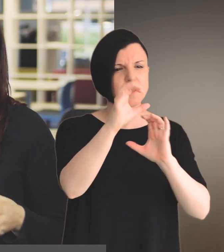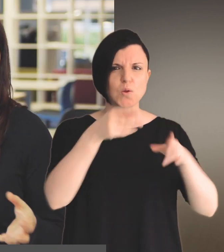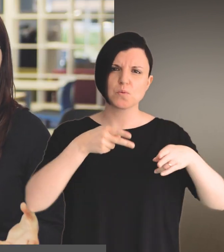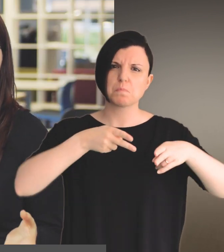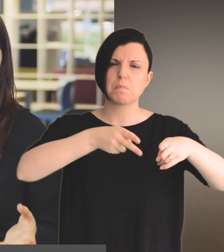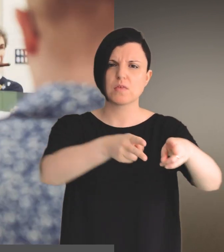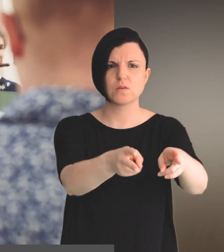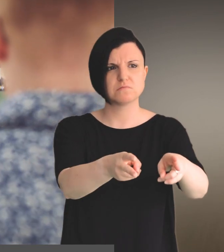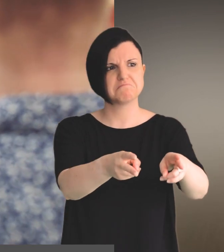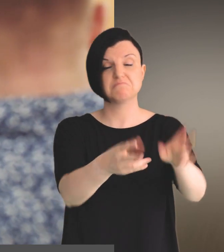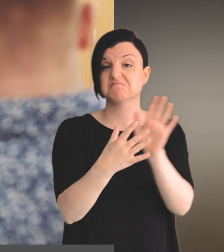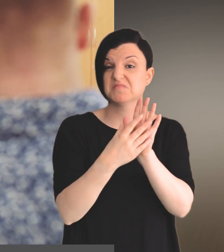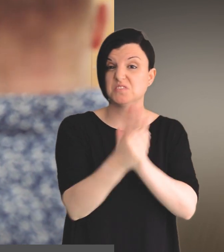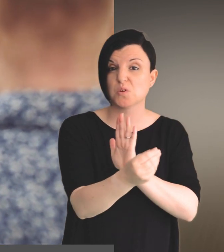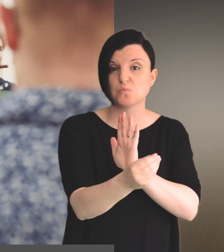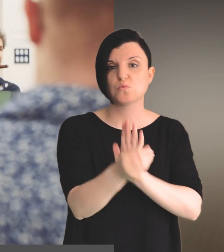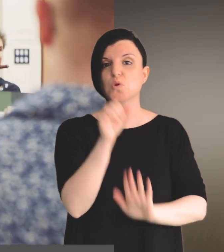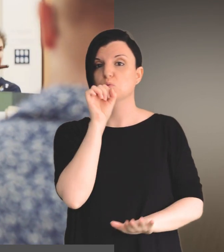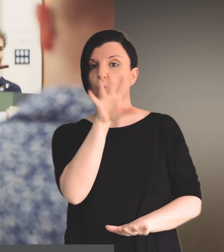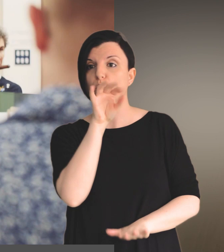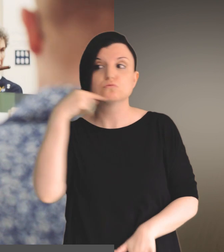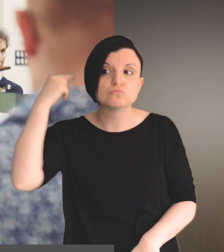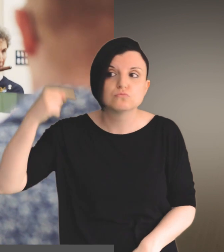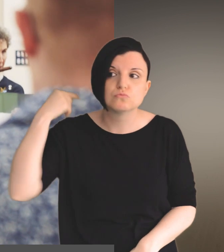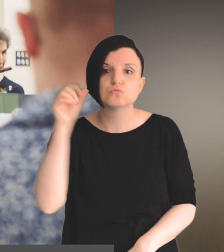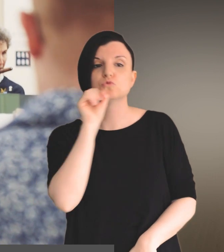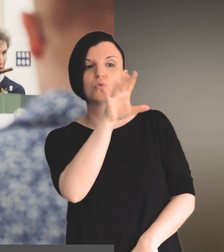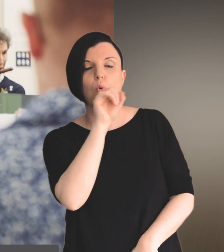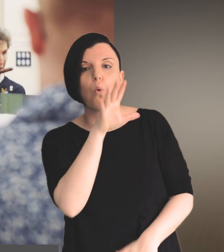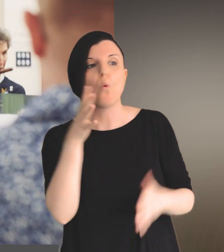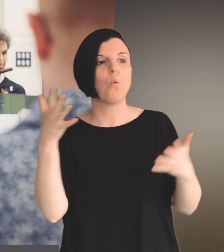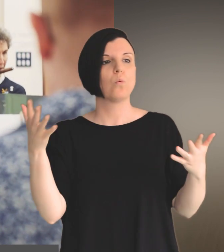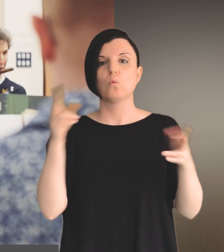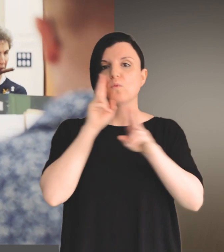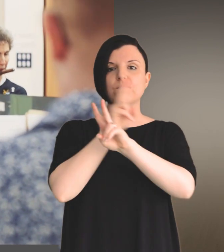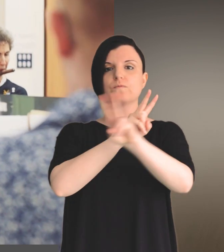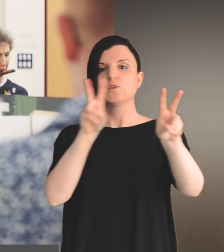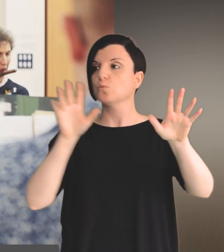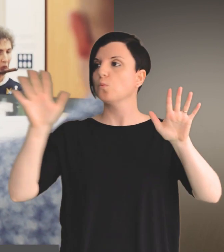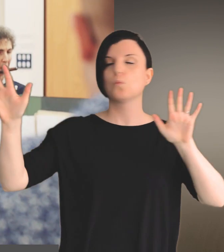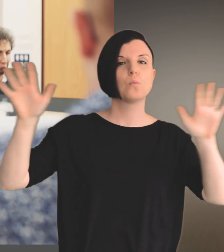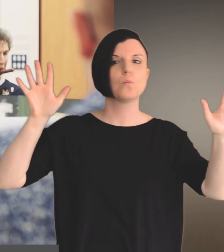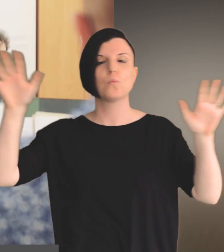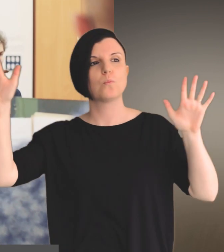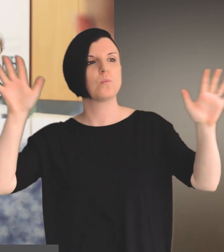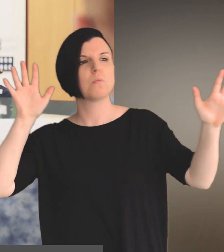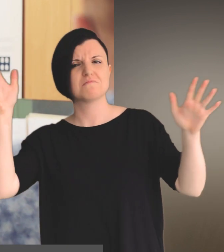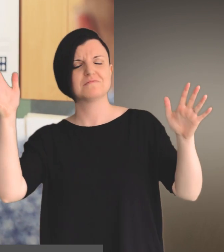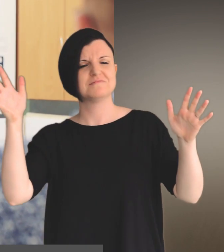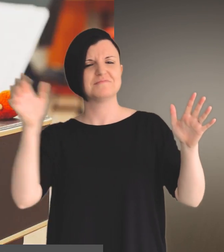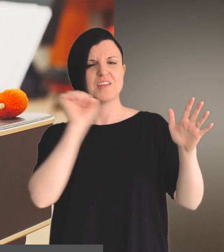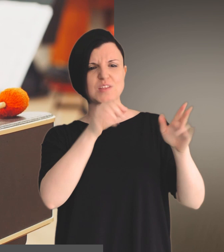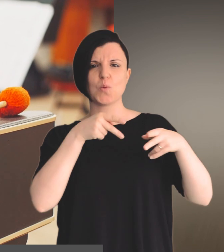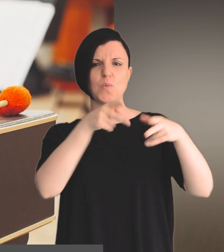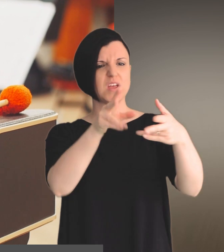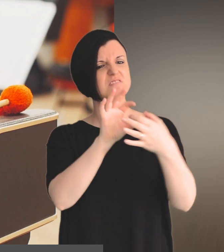ways to help each other out, whether that's giving audio signals to each other, whether it's visual signals for others, finding